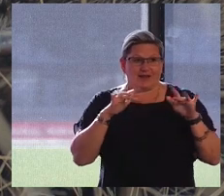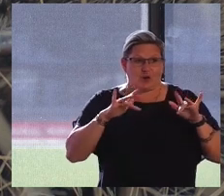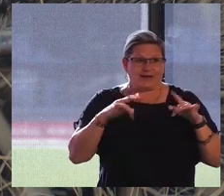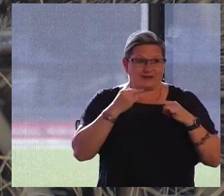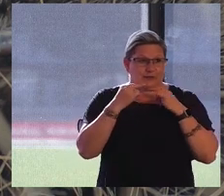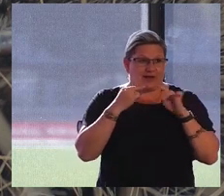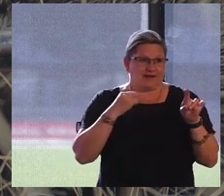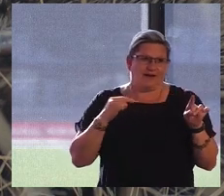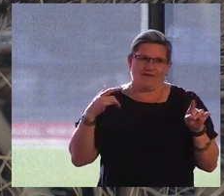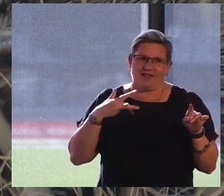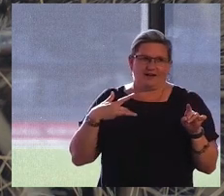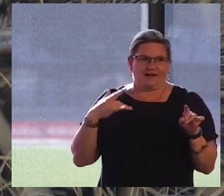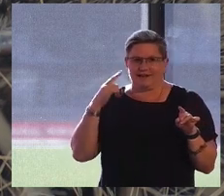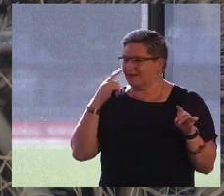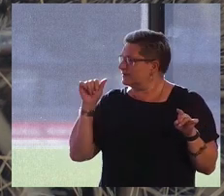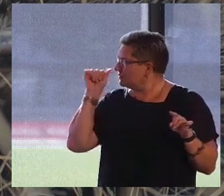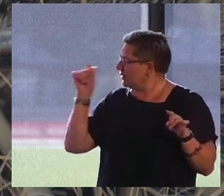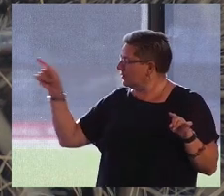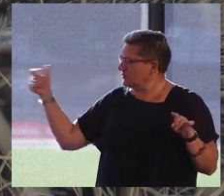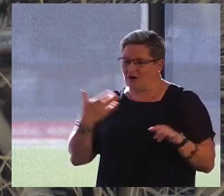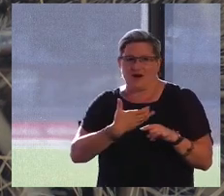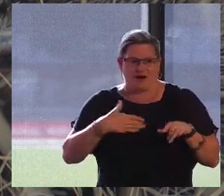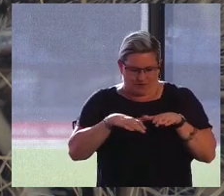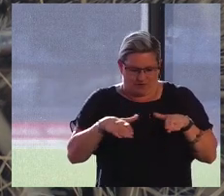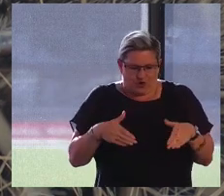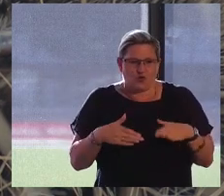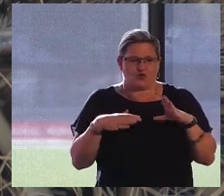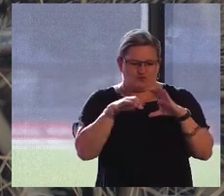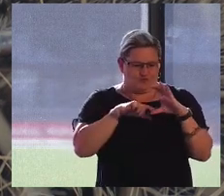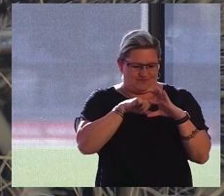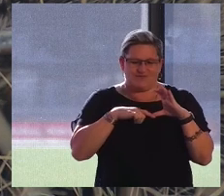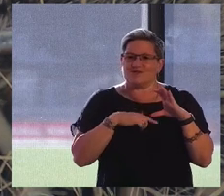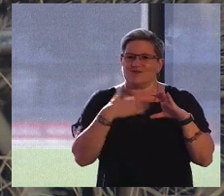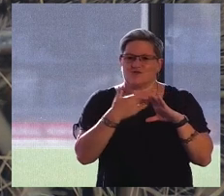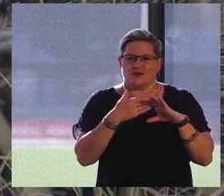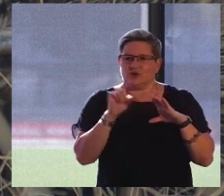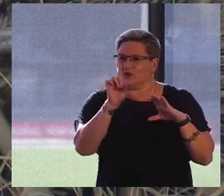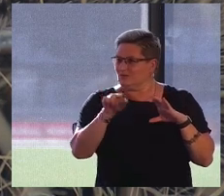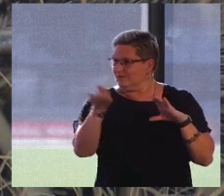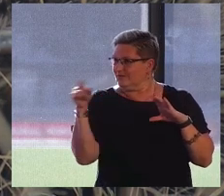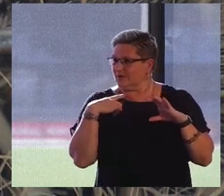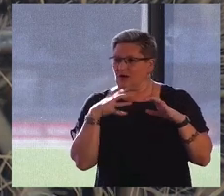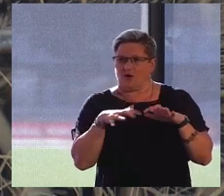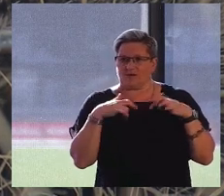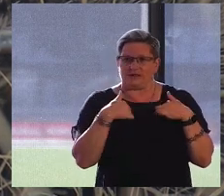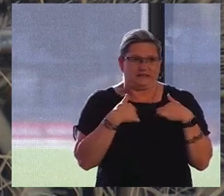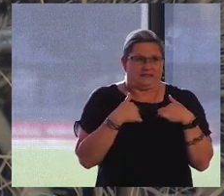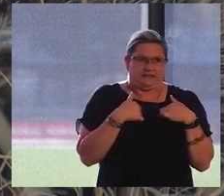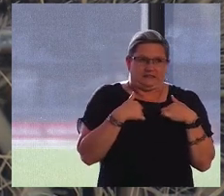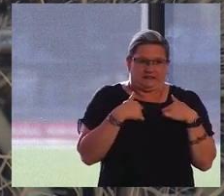somewhat self-explanatory, but your comfort zone is where you feel comfortable. That would be you in the audience right now, probably not me up on